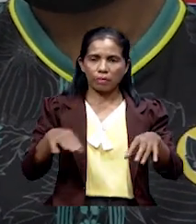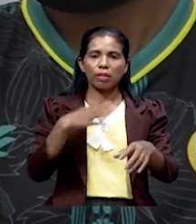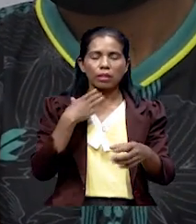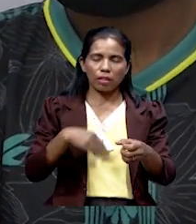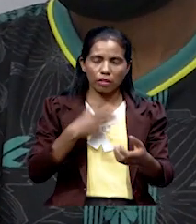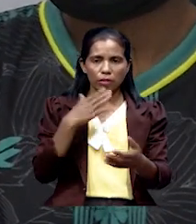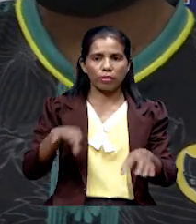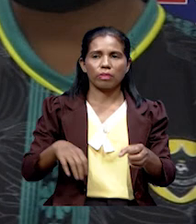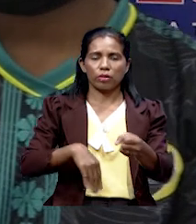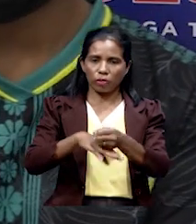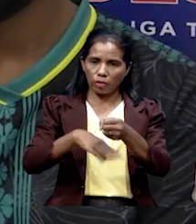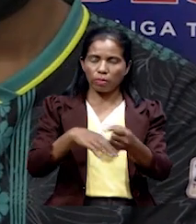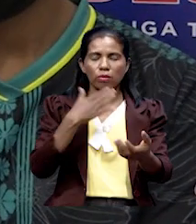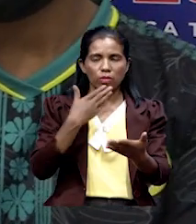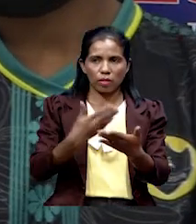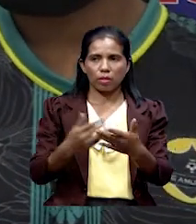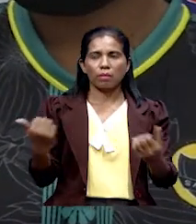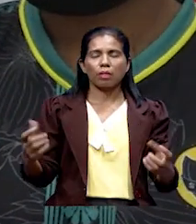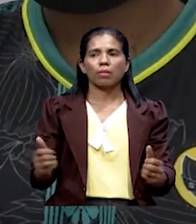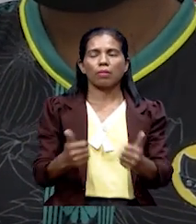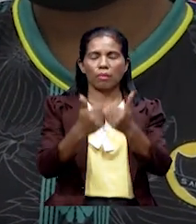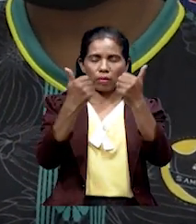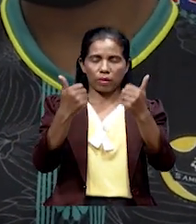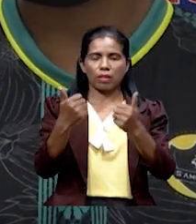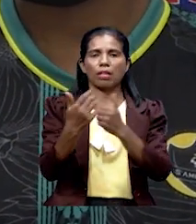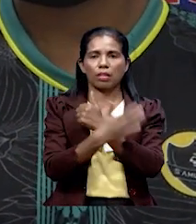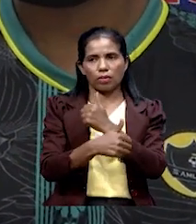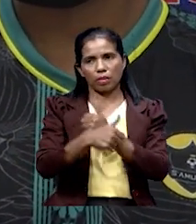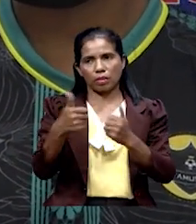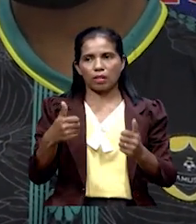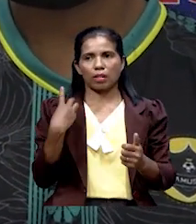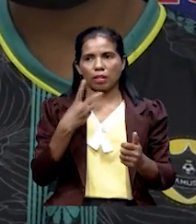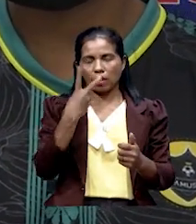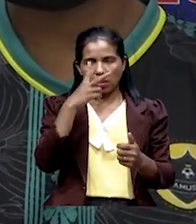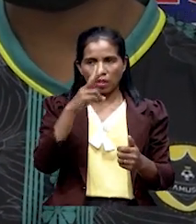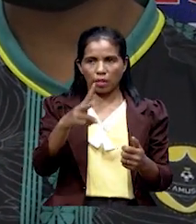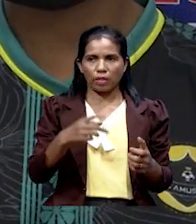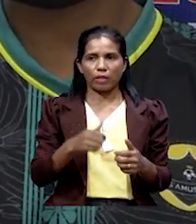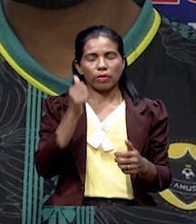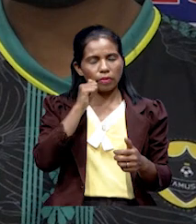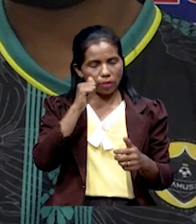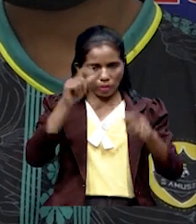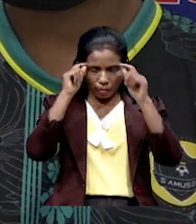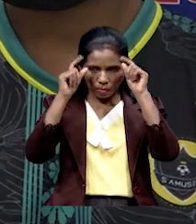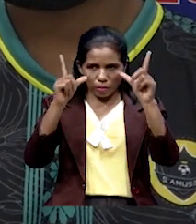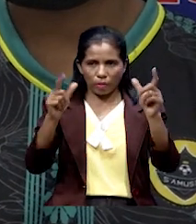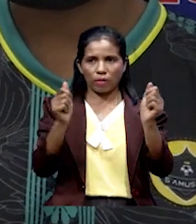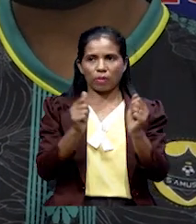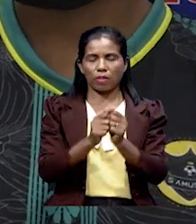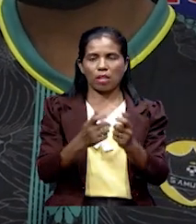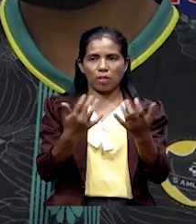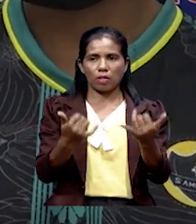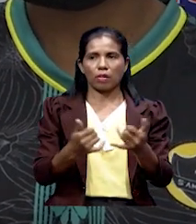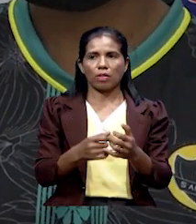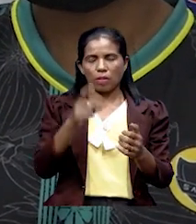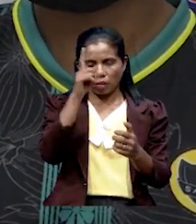mos bele kompete ona ho na saun sira selo kita bele dia nesang Indonesia tama it hareba feto Timor sira ne bema ho agora ne ho